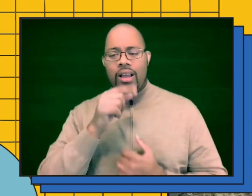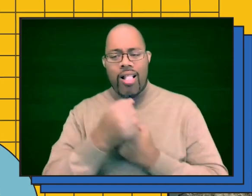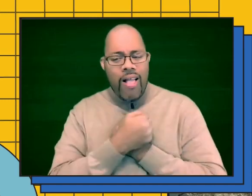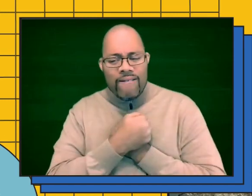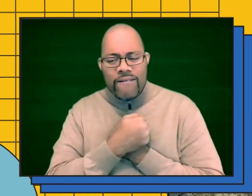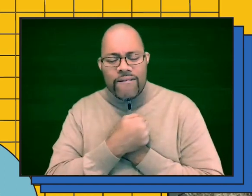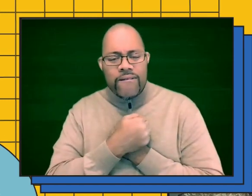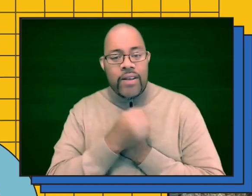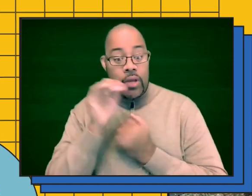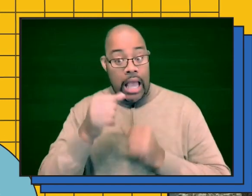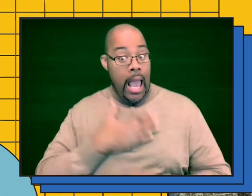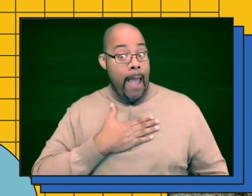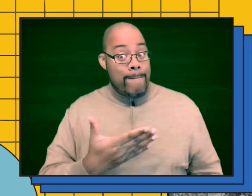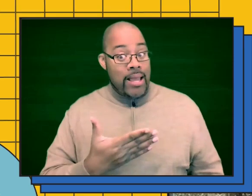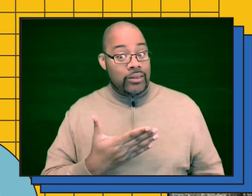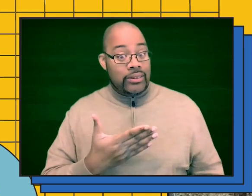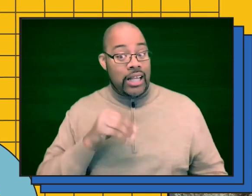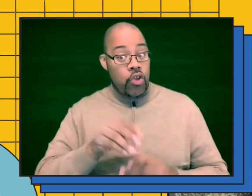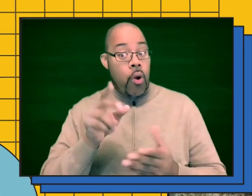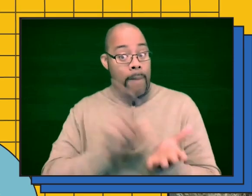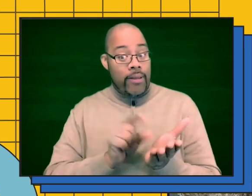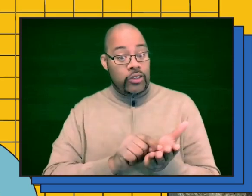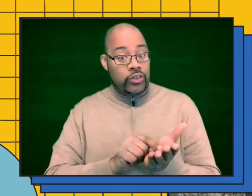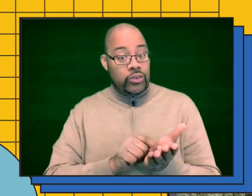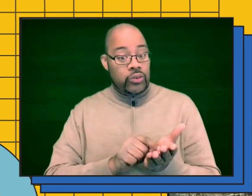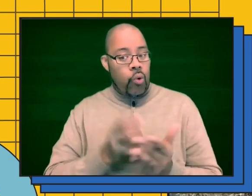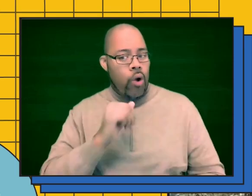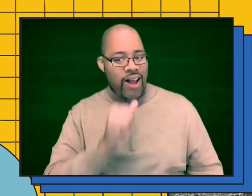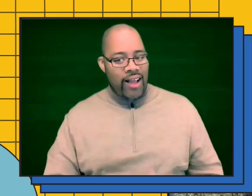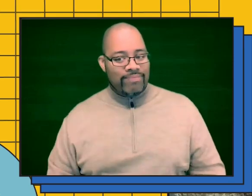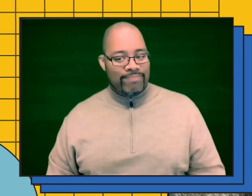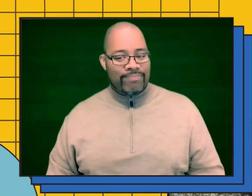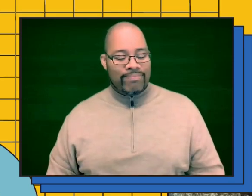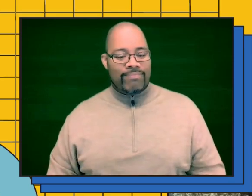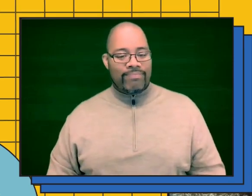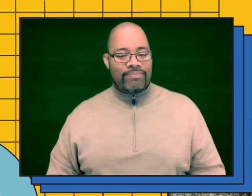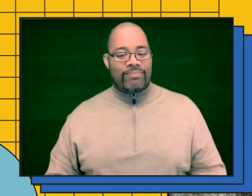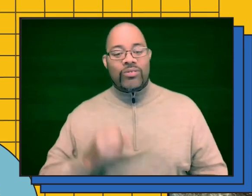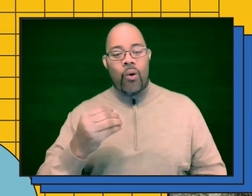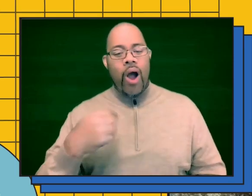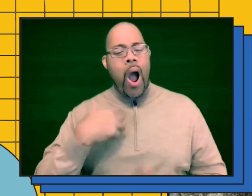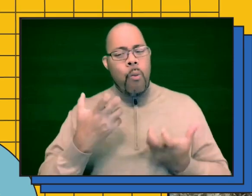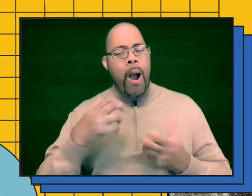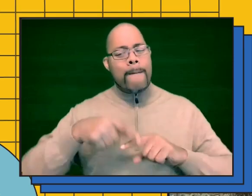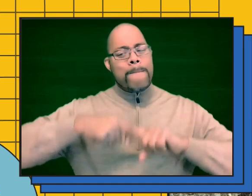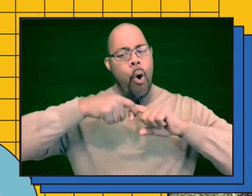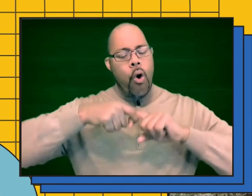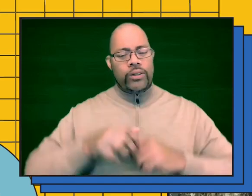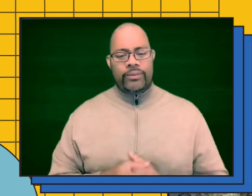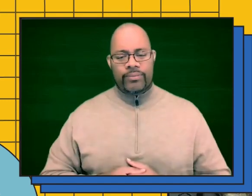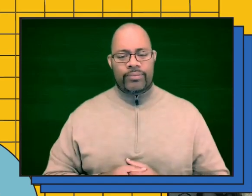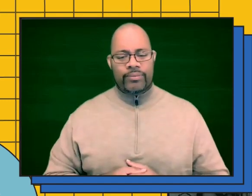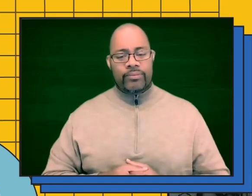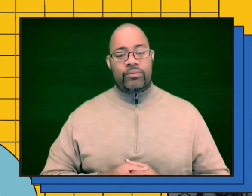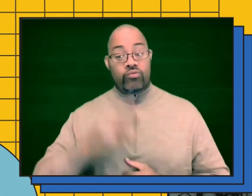love, whether you can admit it in your publications or not. So I want to pause